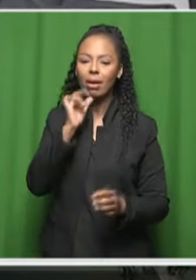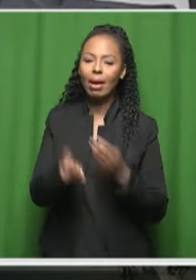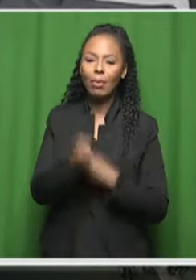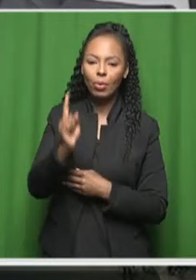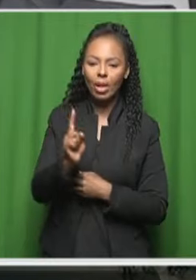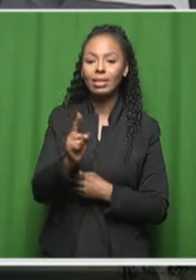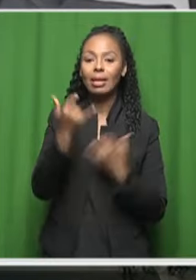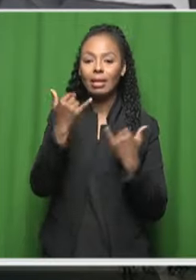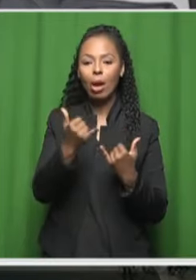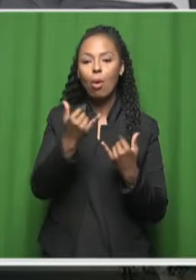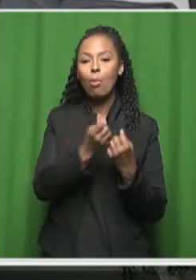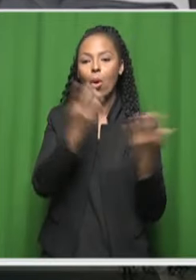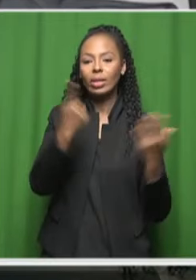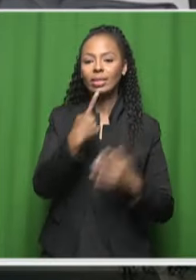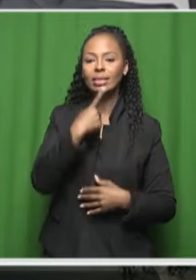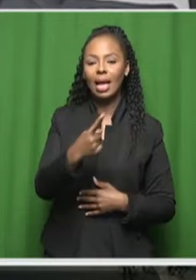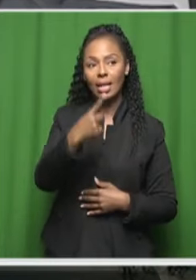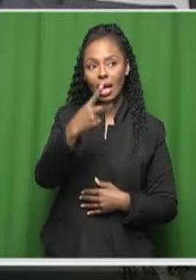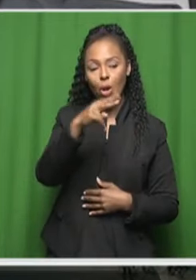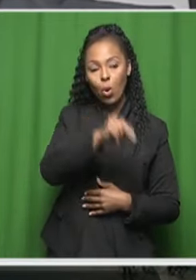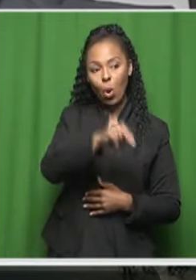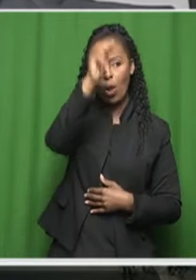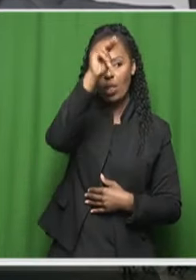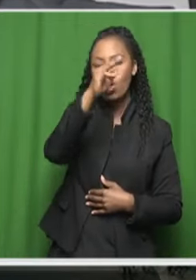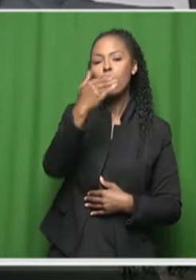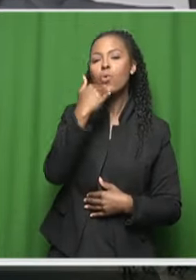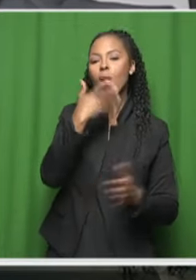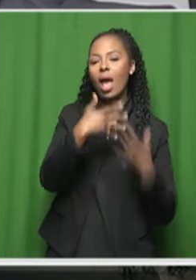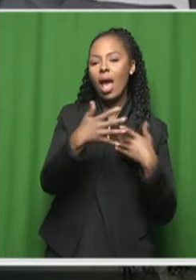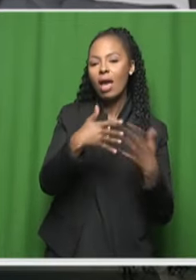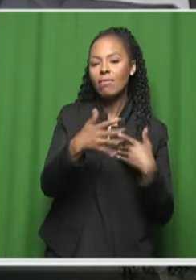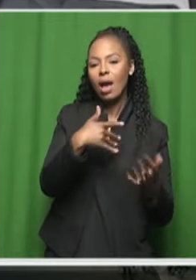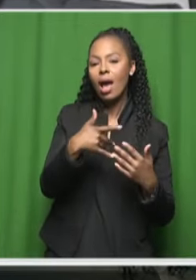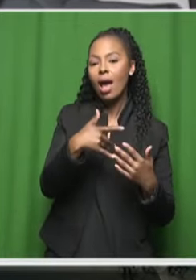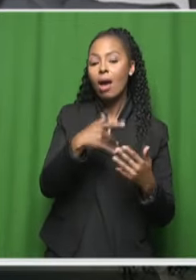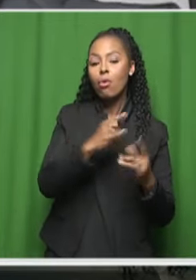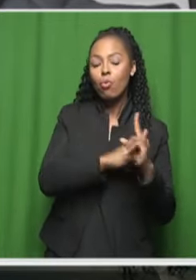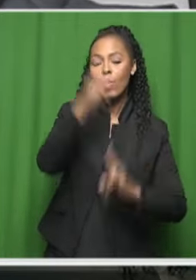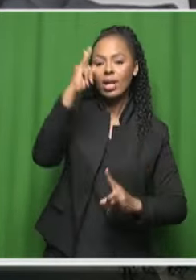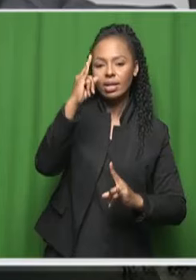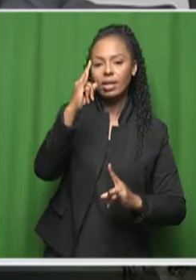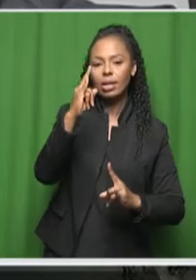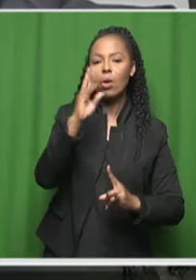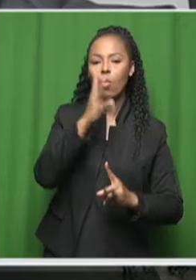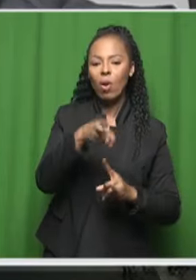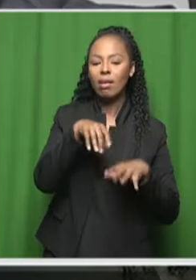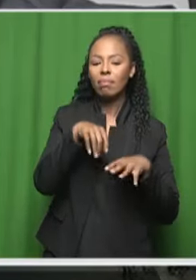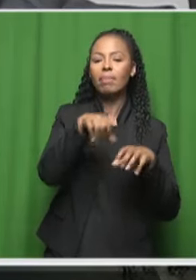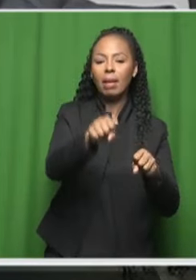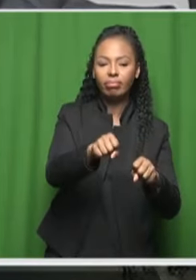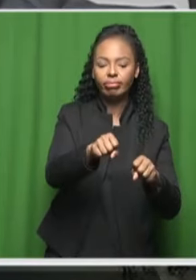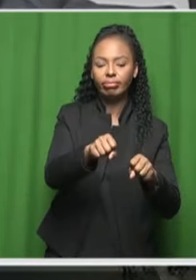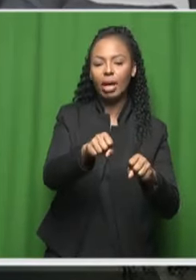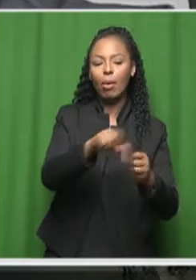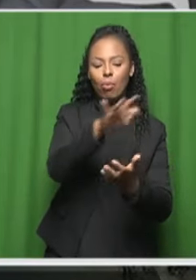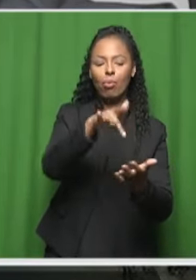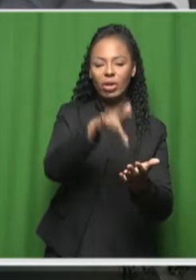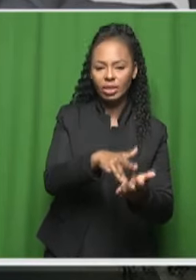north that whoever wins will inherit, whether it's still incumbent Frelimo or anyone else.